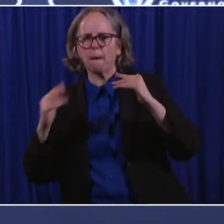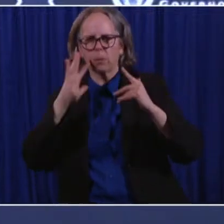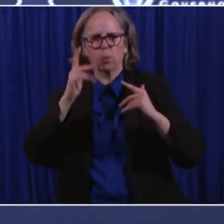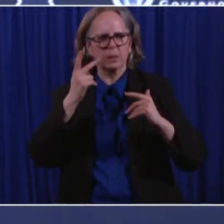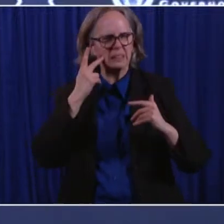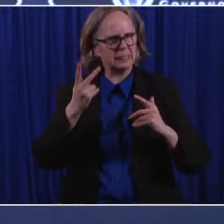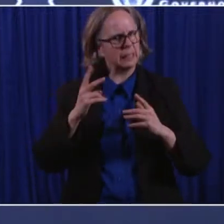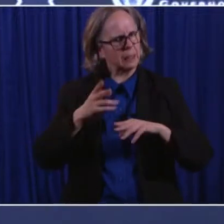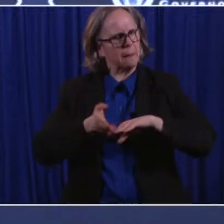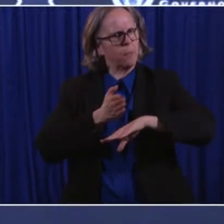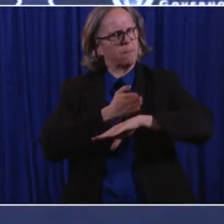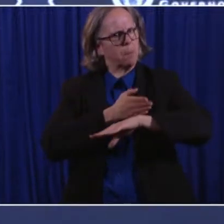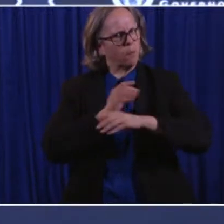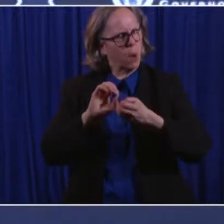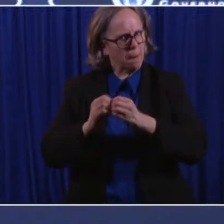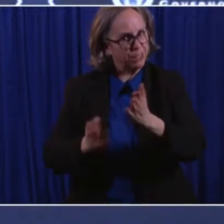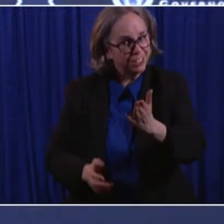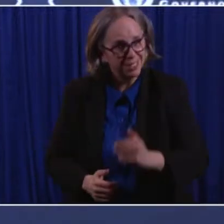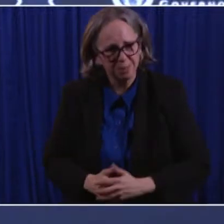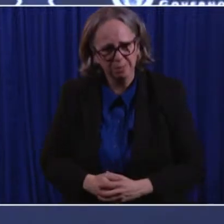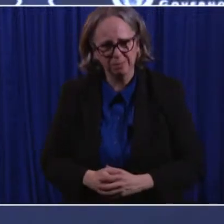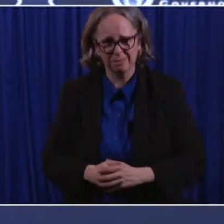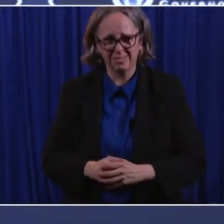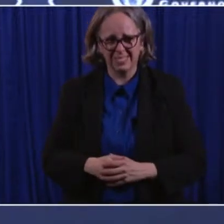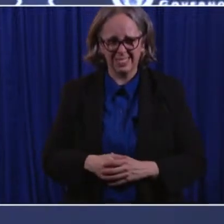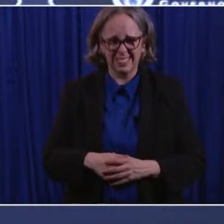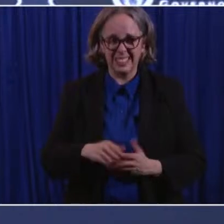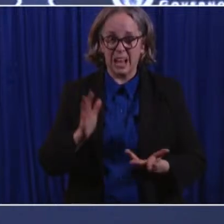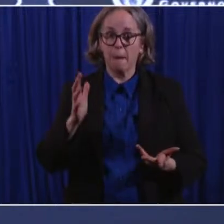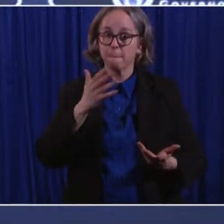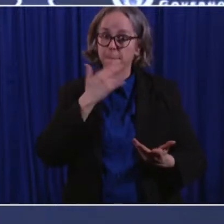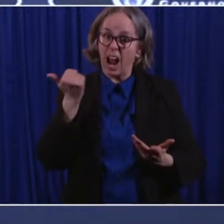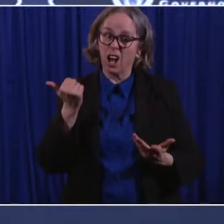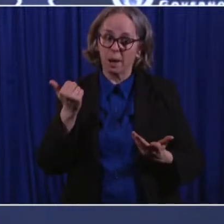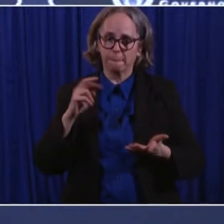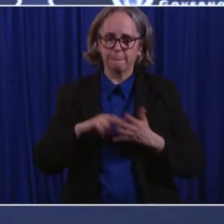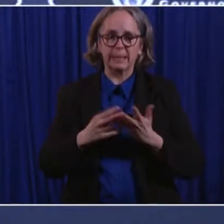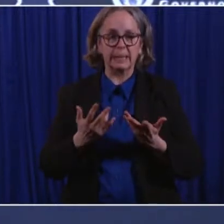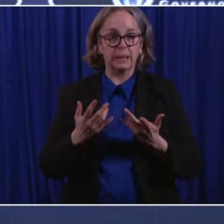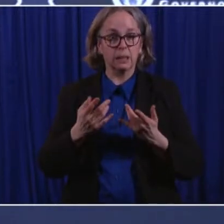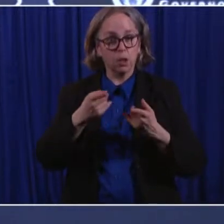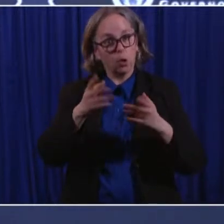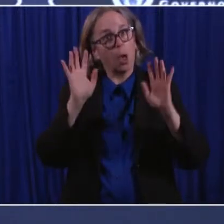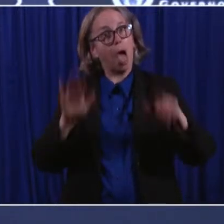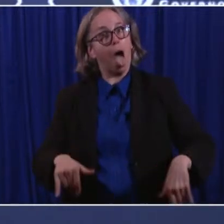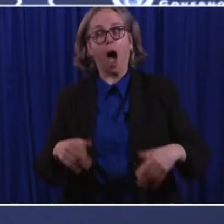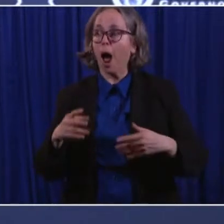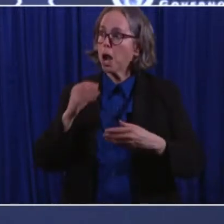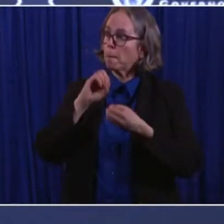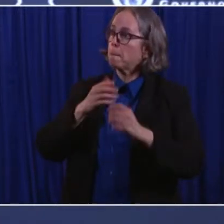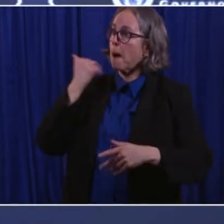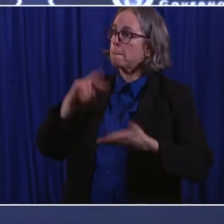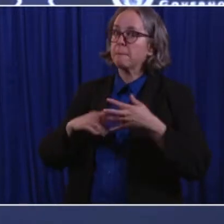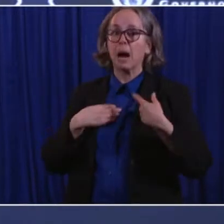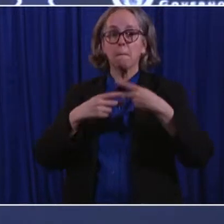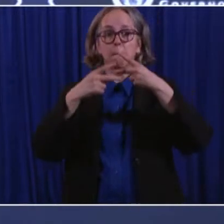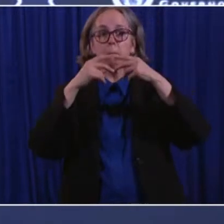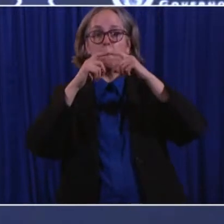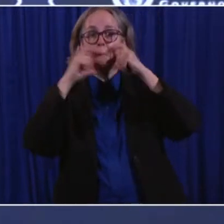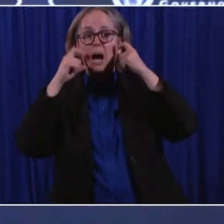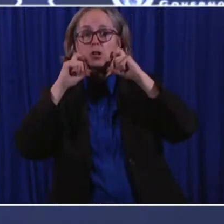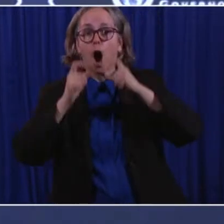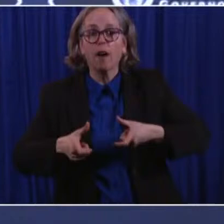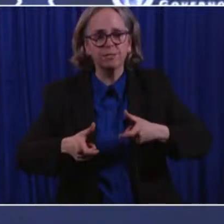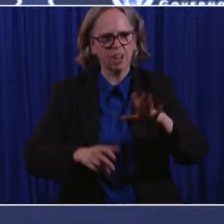following health precautions like wearing a mask in public. Let's go to the alert map slide. Along with the